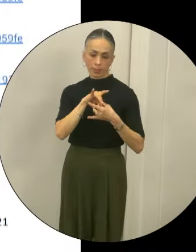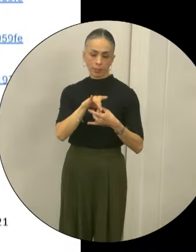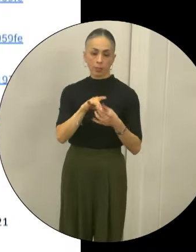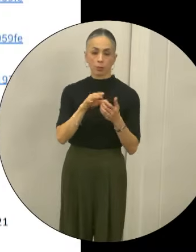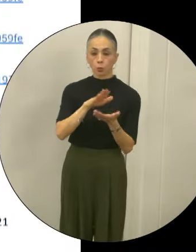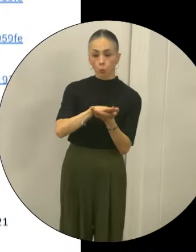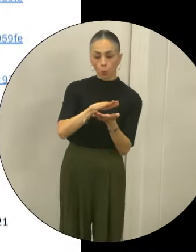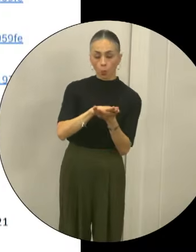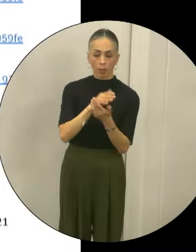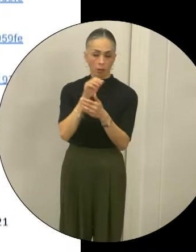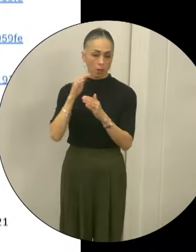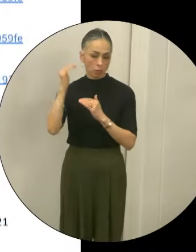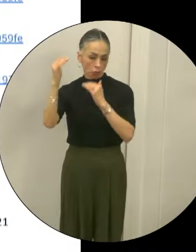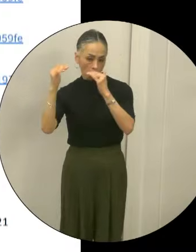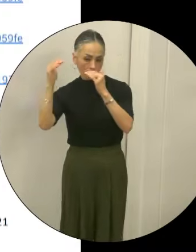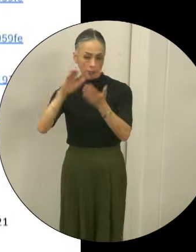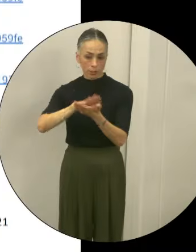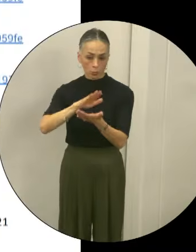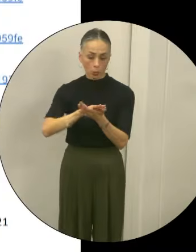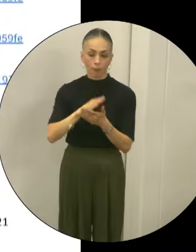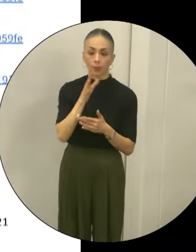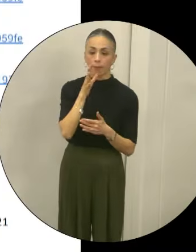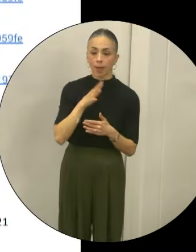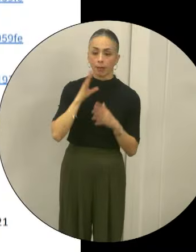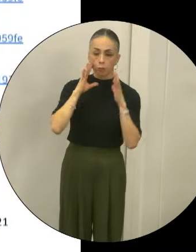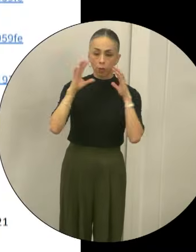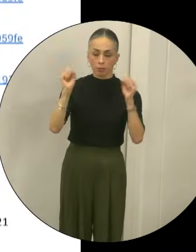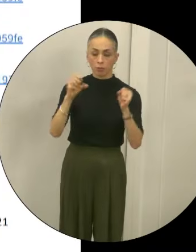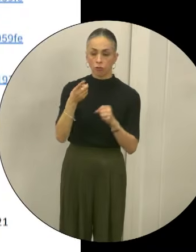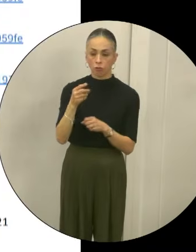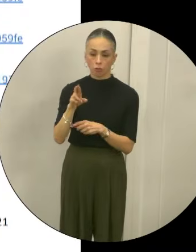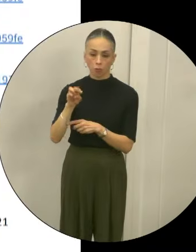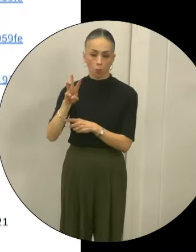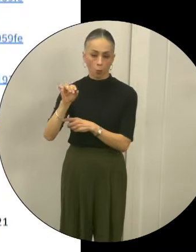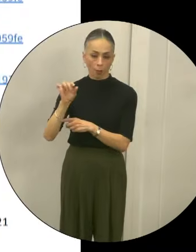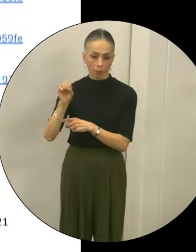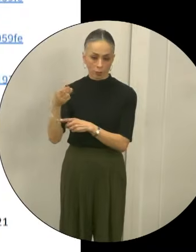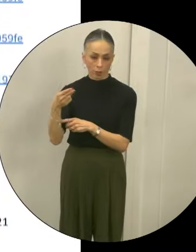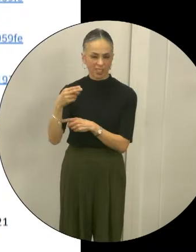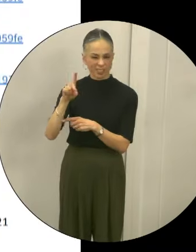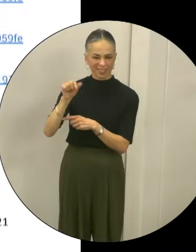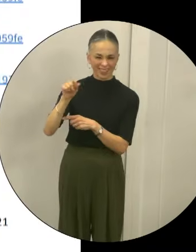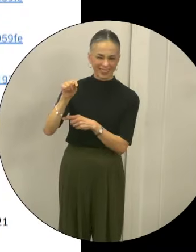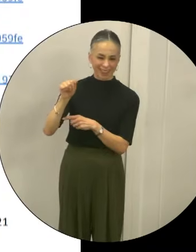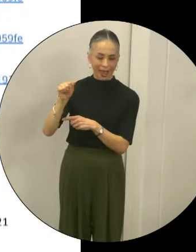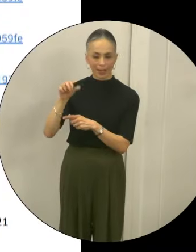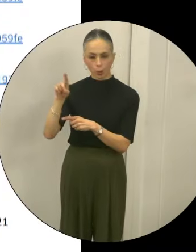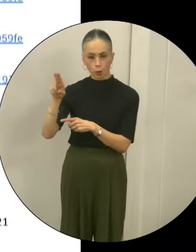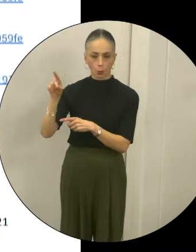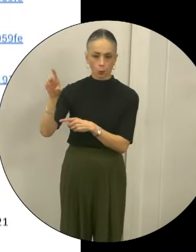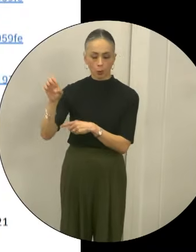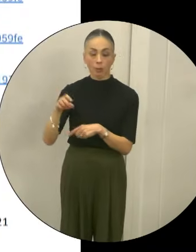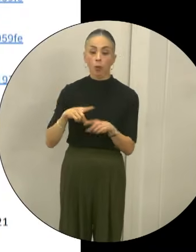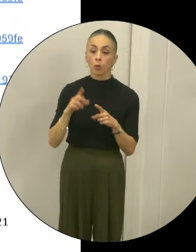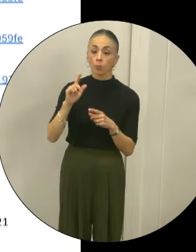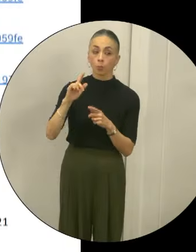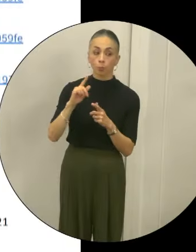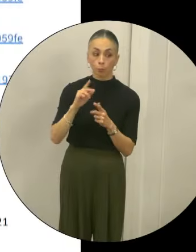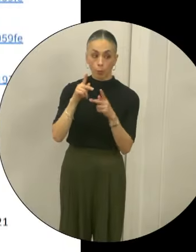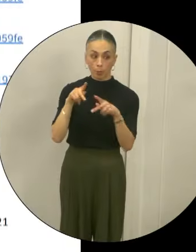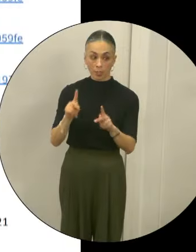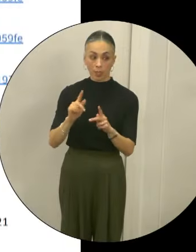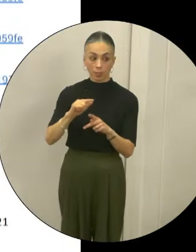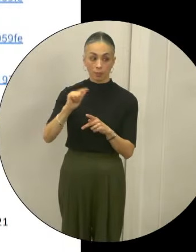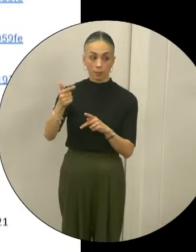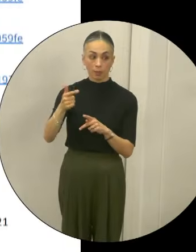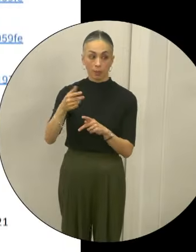school. Madam President, as we know, Dr. Welsh is our data dude, but with your permission, I'll turn it over to Mr. Huffman, who is our